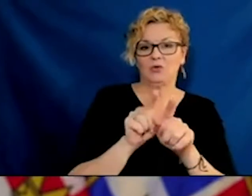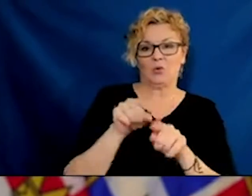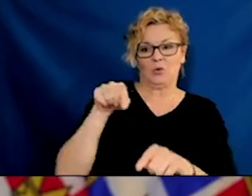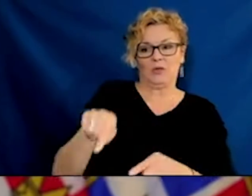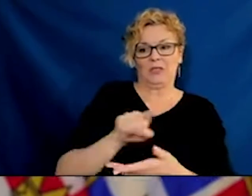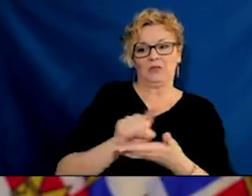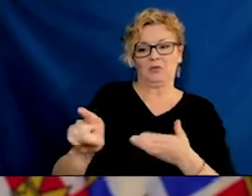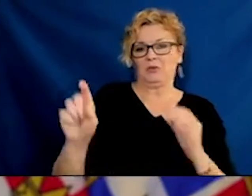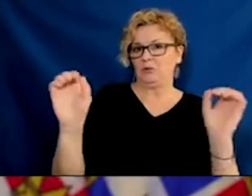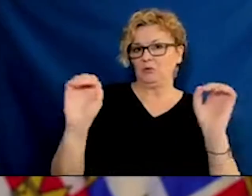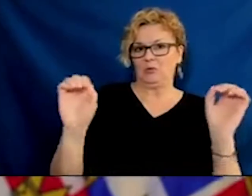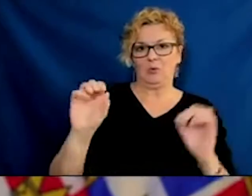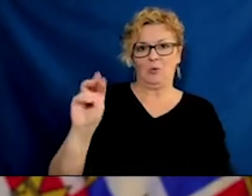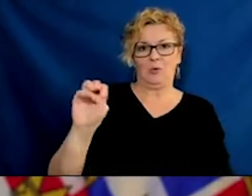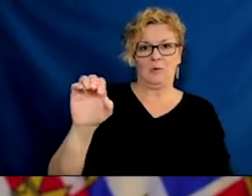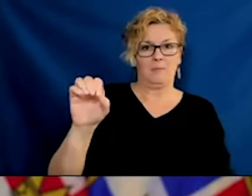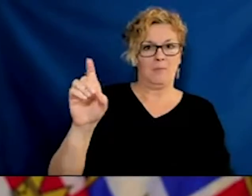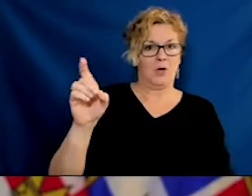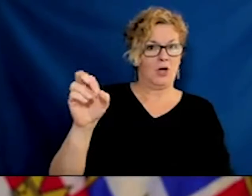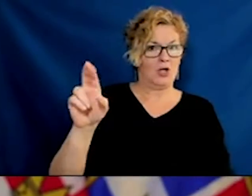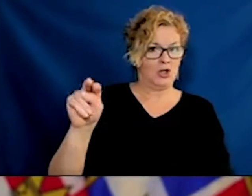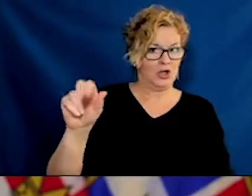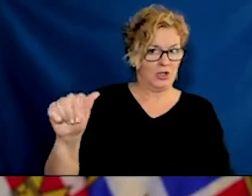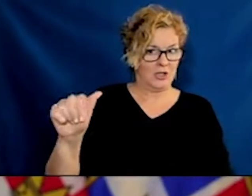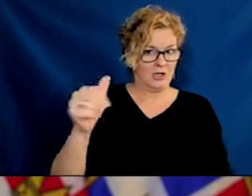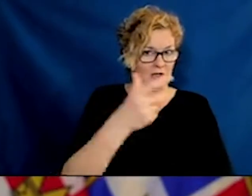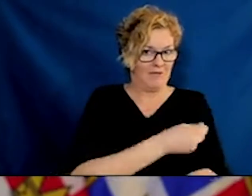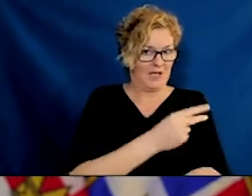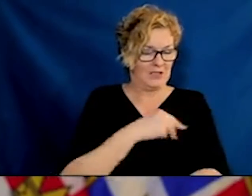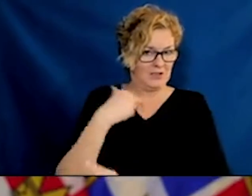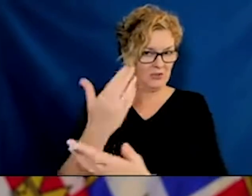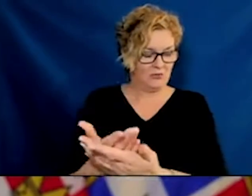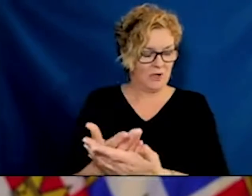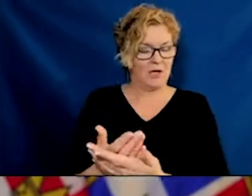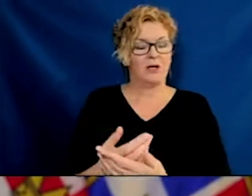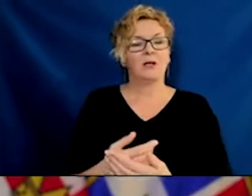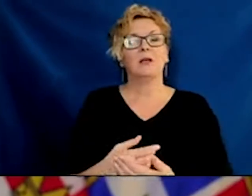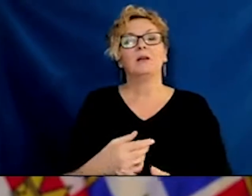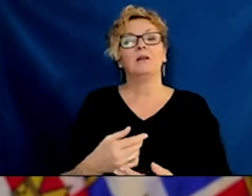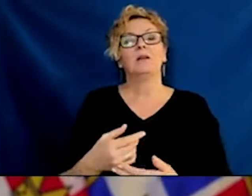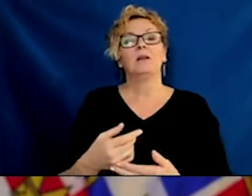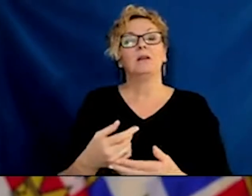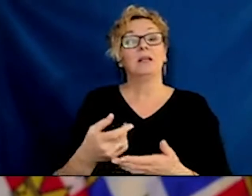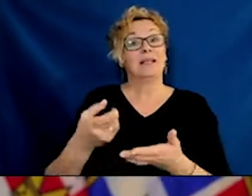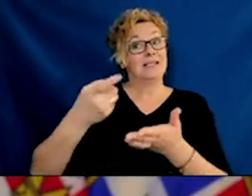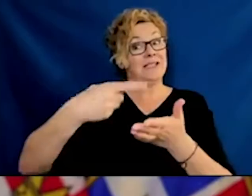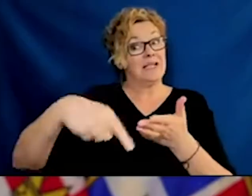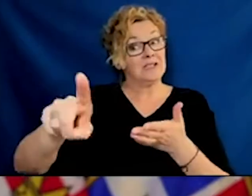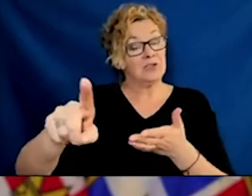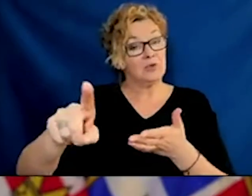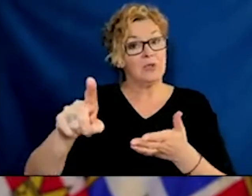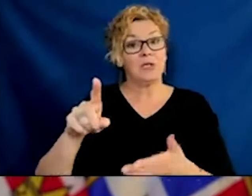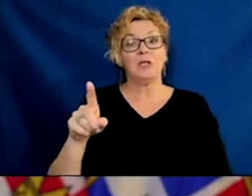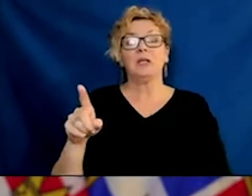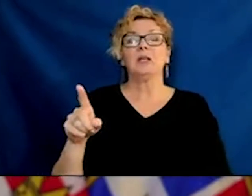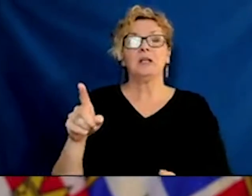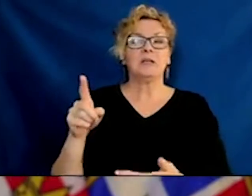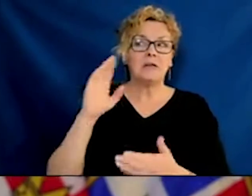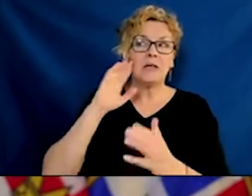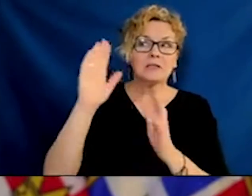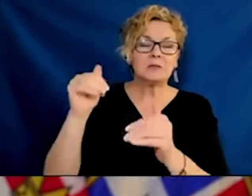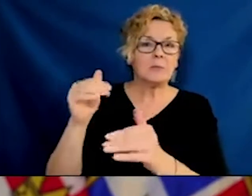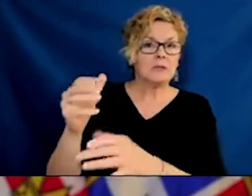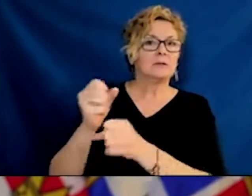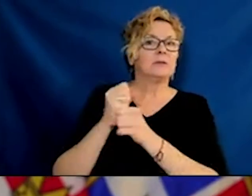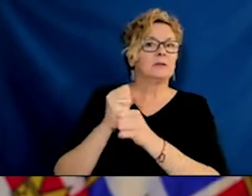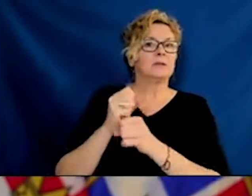have. And on this weekend, we found out as well that the amounts that we were expecting to receive in the first week of February